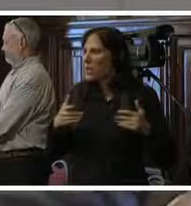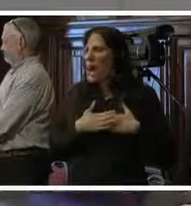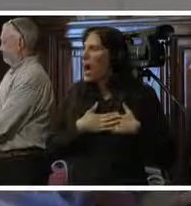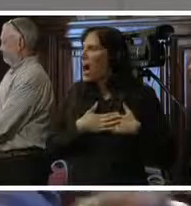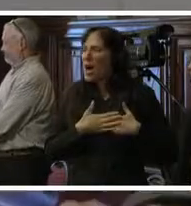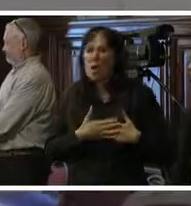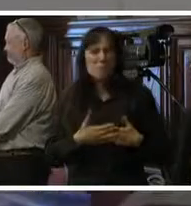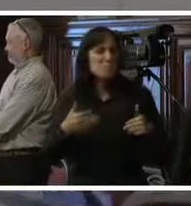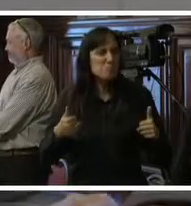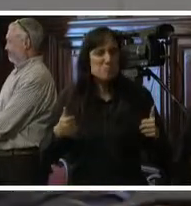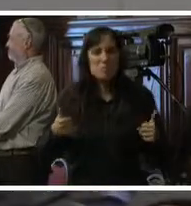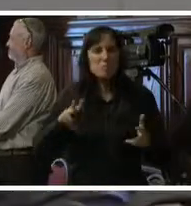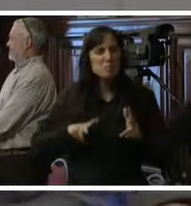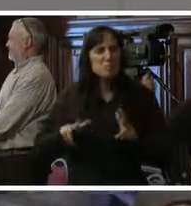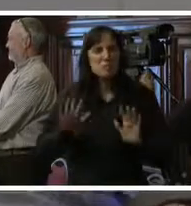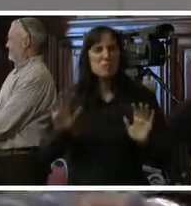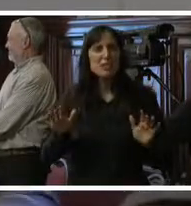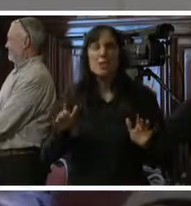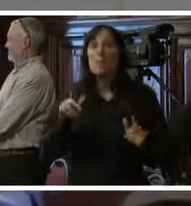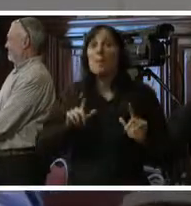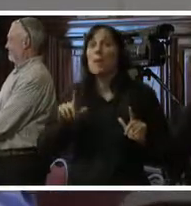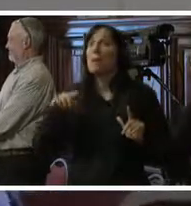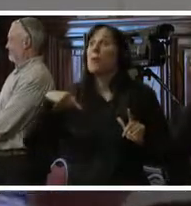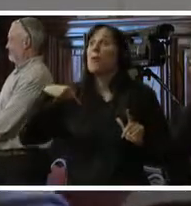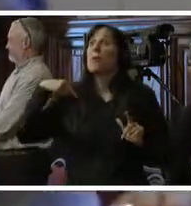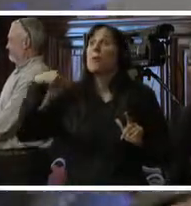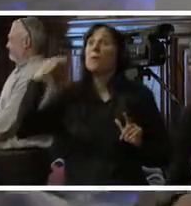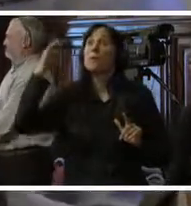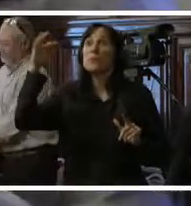hope you will invite us again in a few years. Thank you